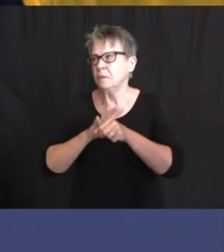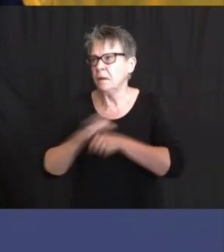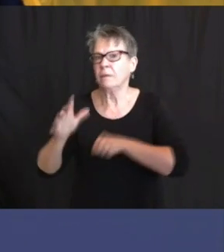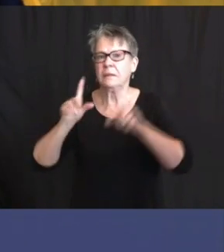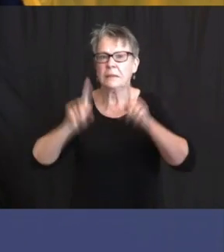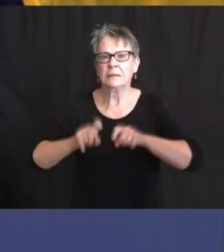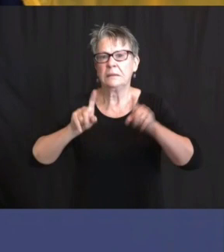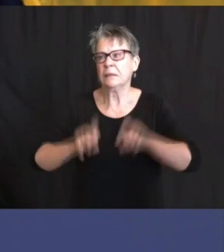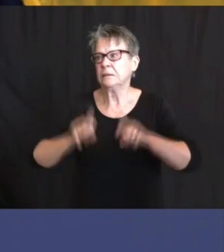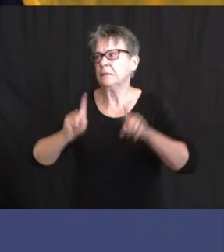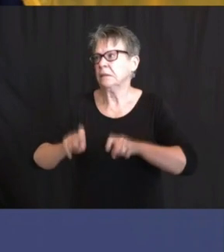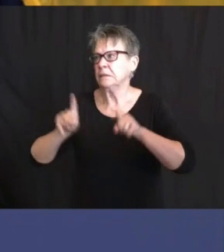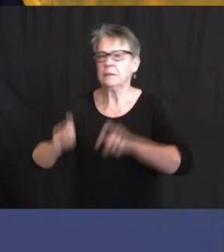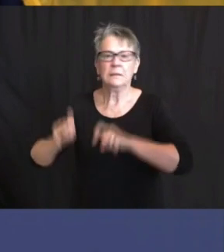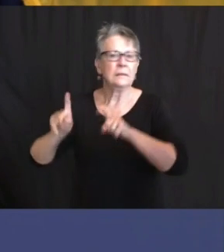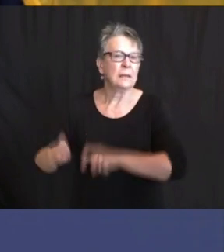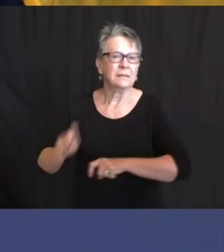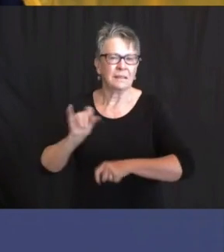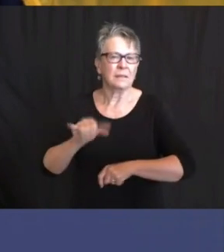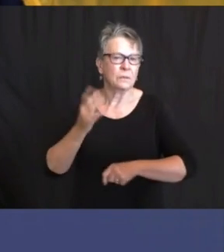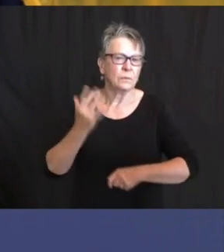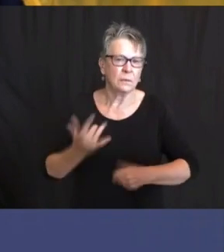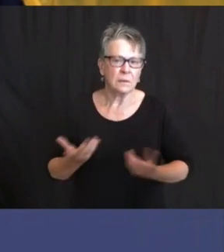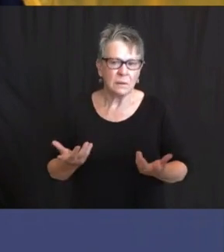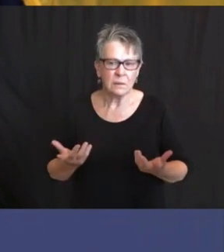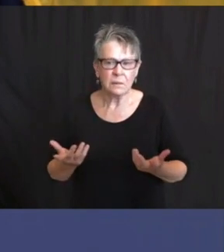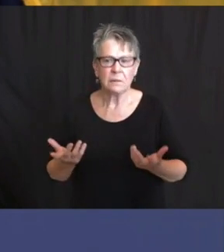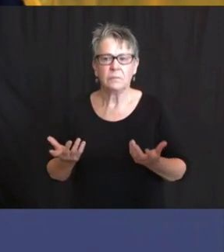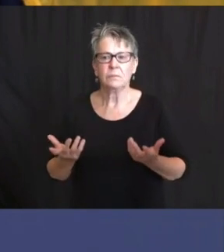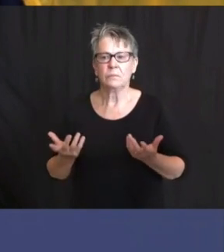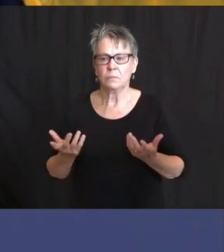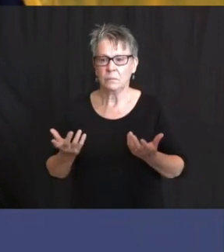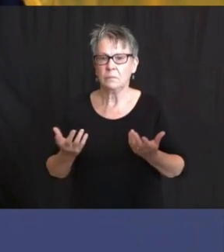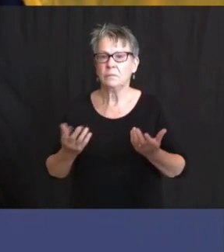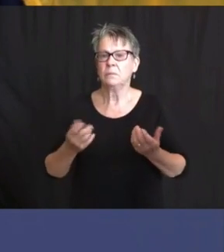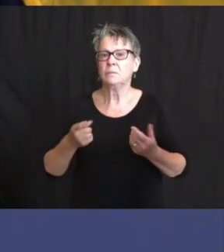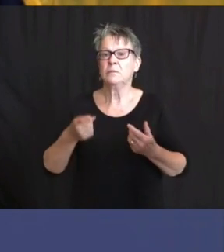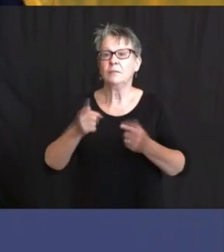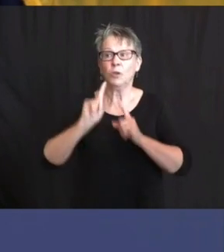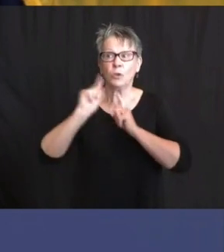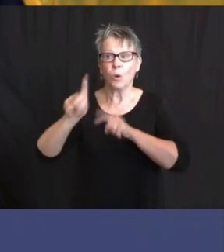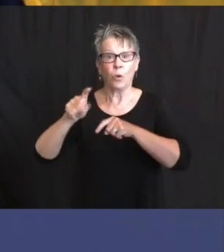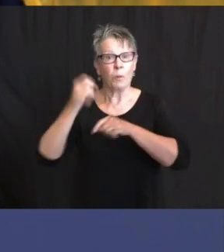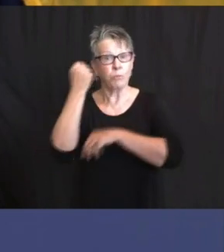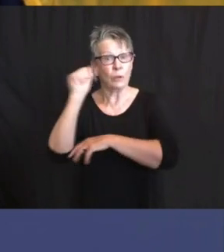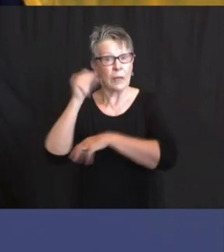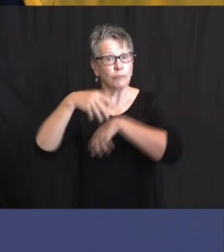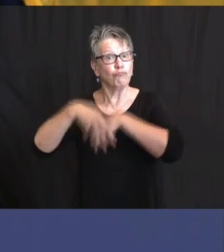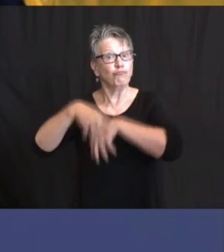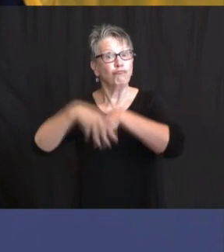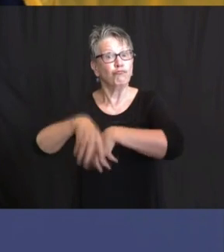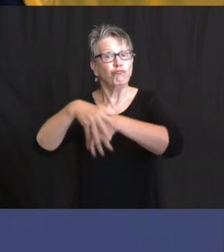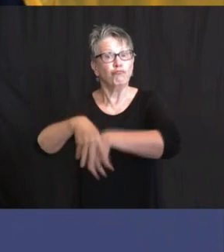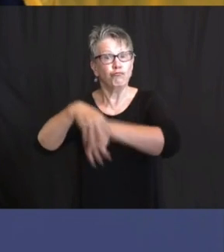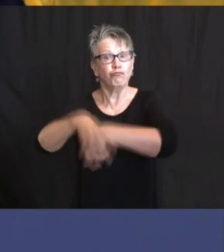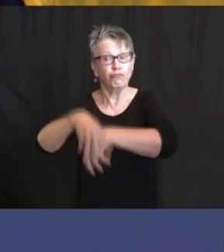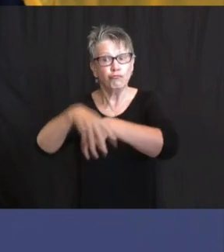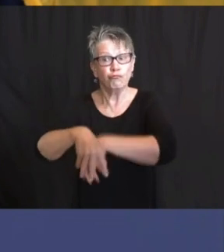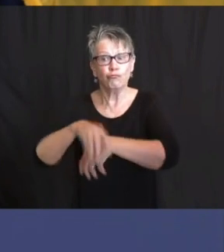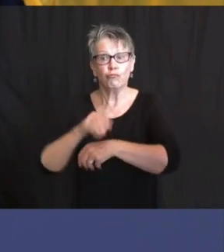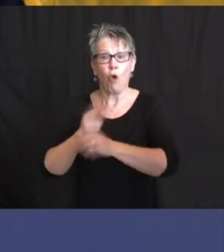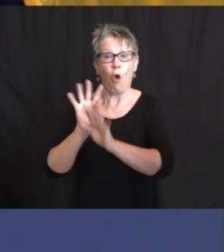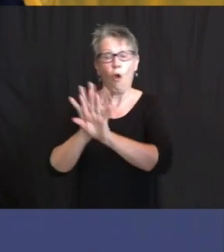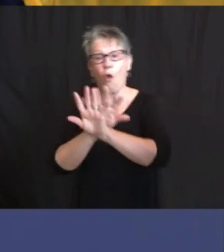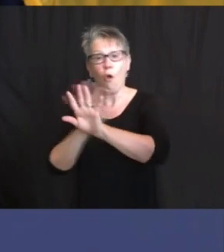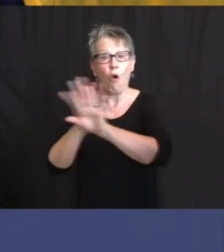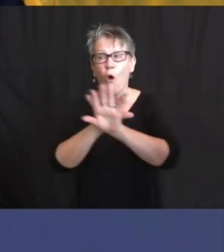a circumstance, whether you're peacefully protesting, whether you're at the beach, wherever you might be, and you come